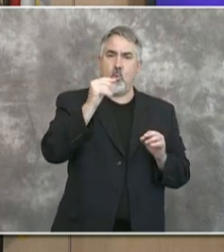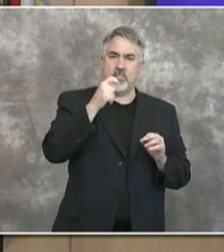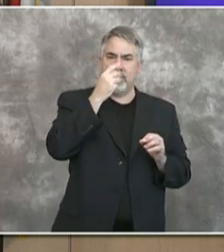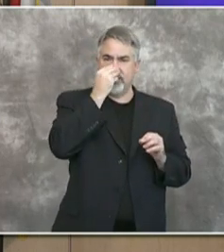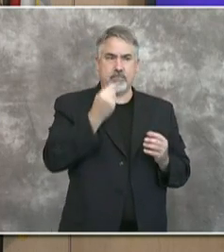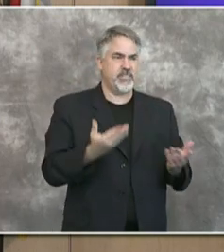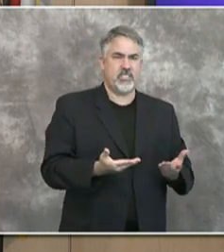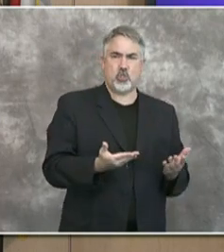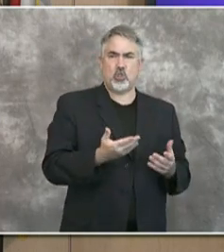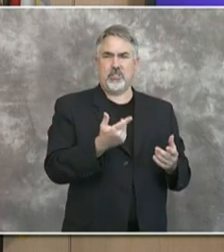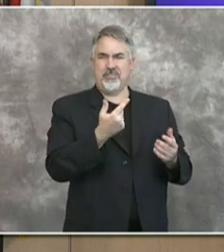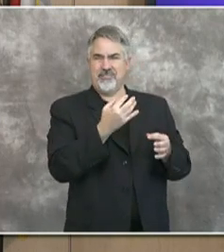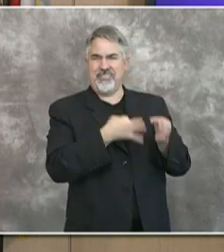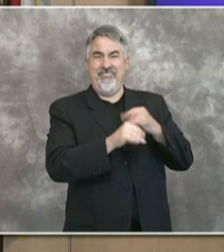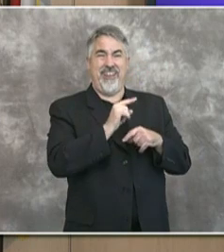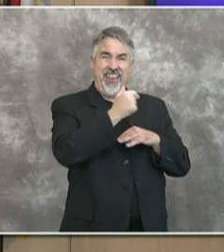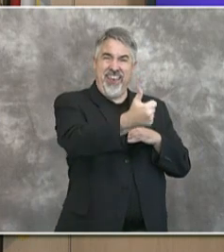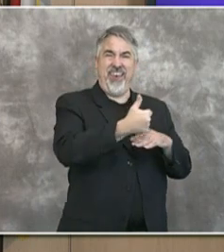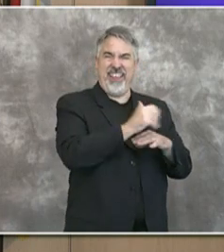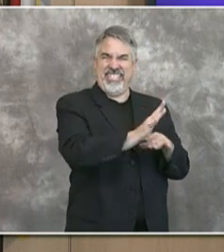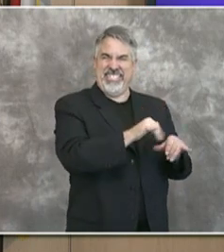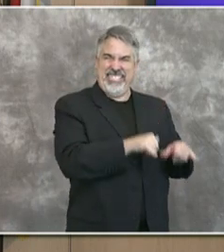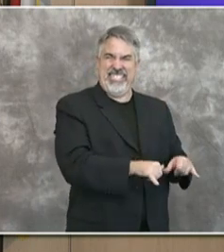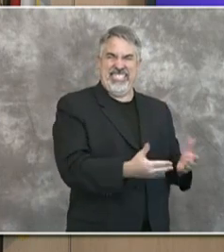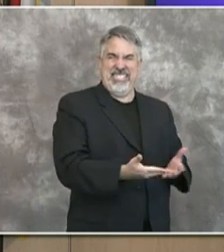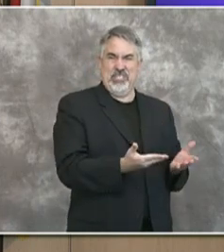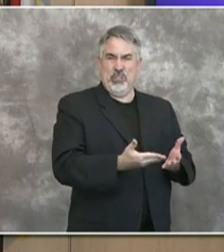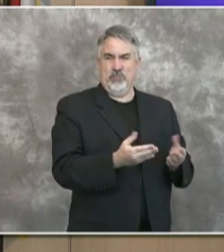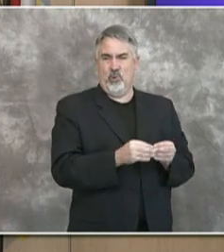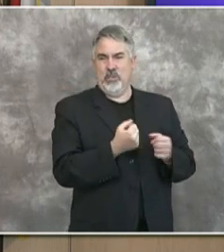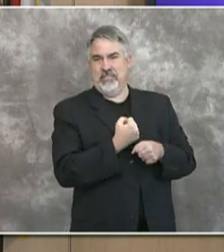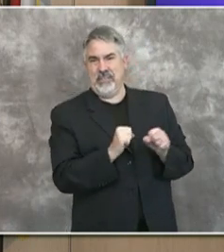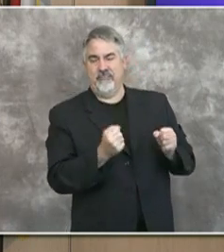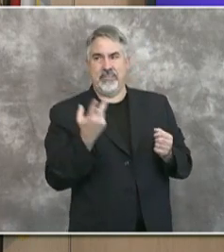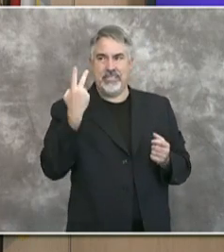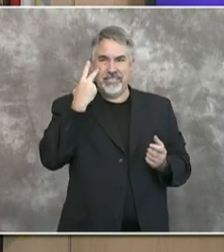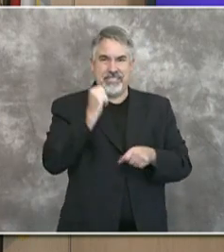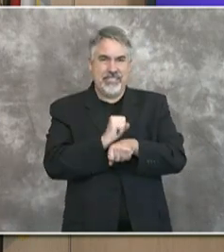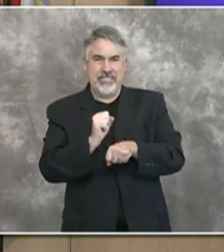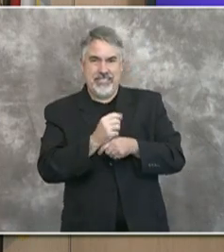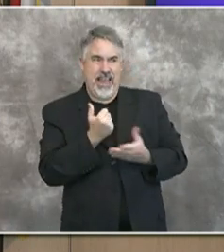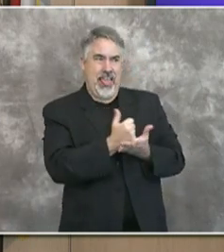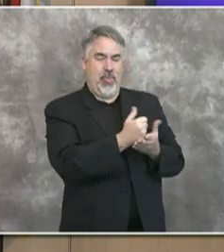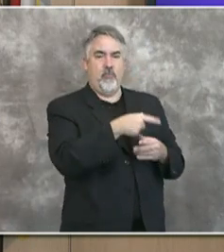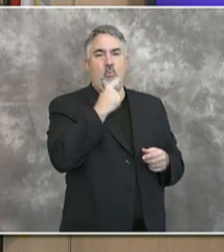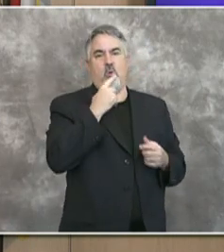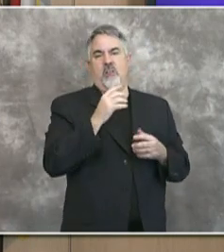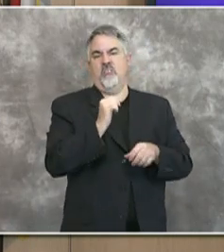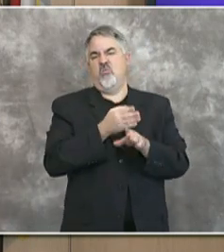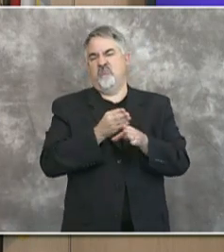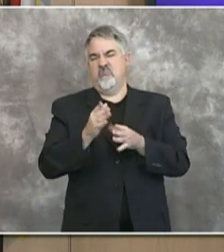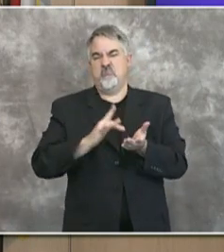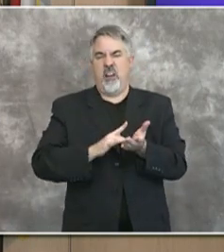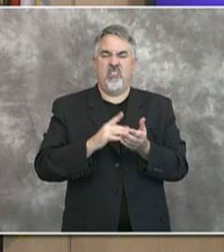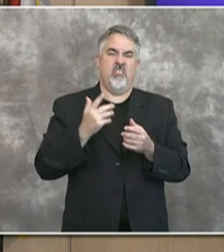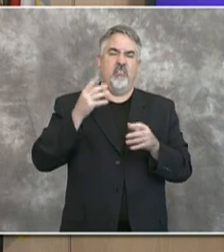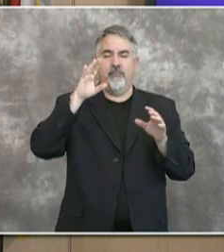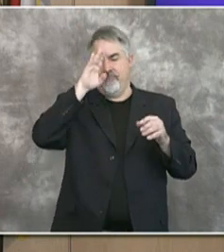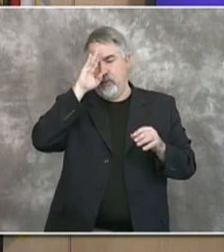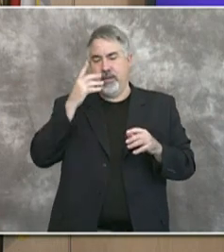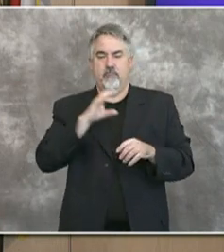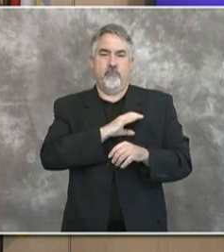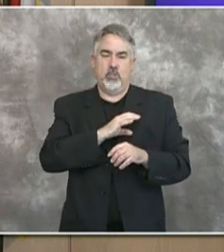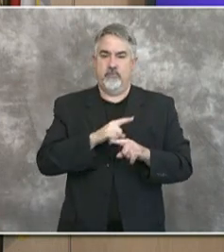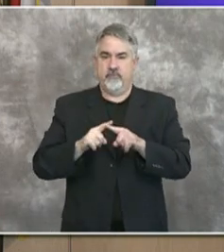of these essential healthcare workers do not have to cross back and forth across the border in order to go home. The state is also working